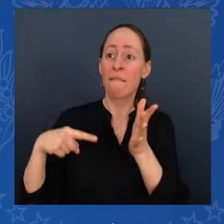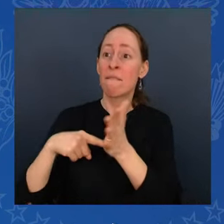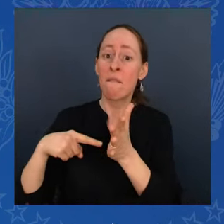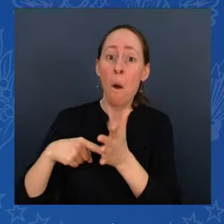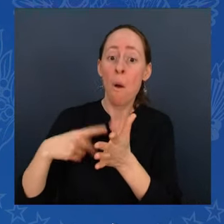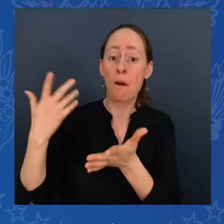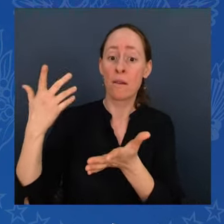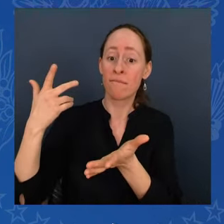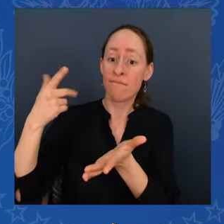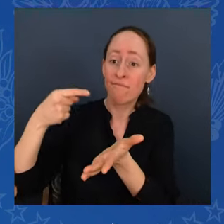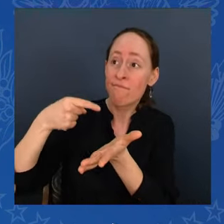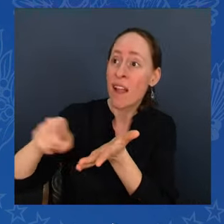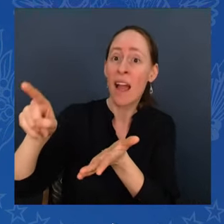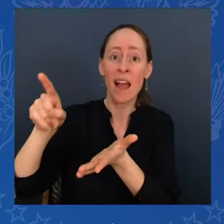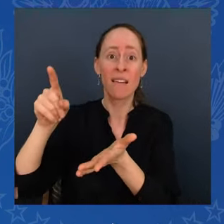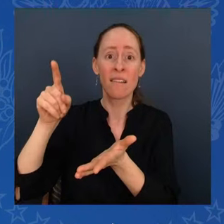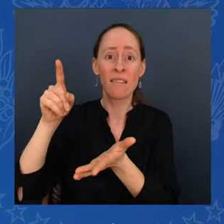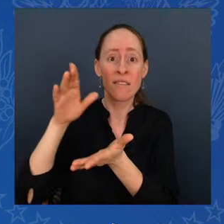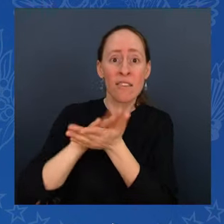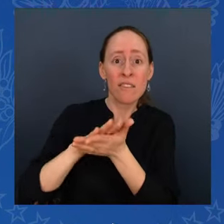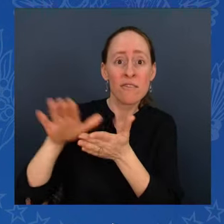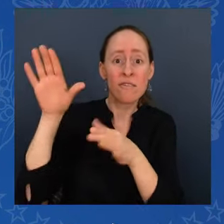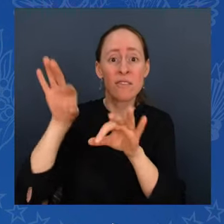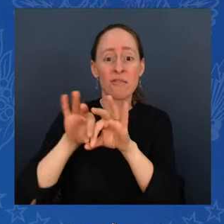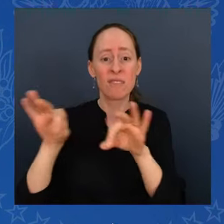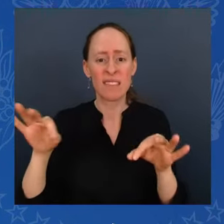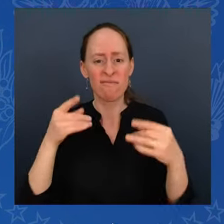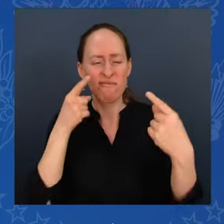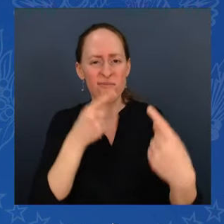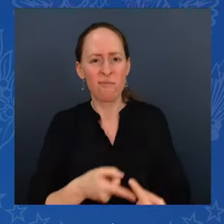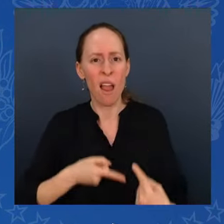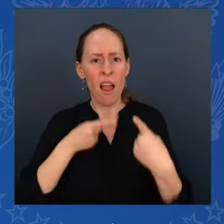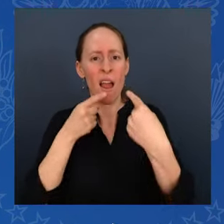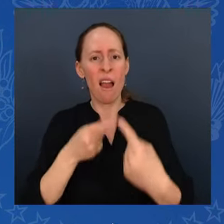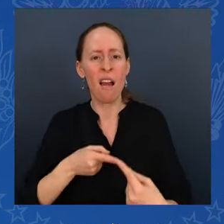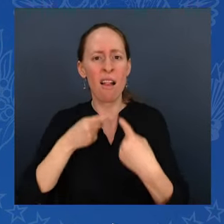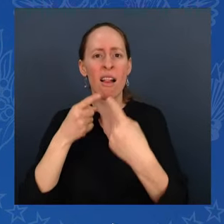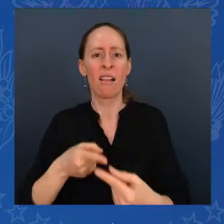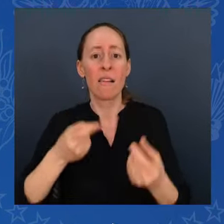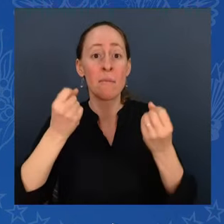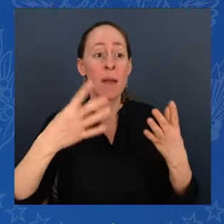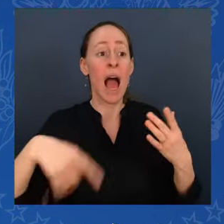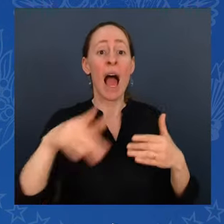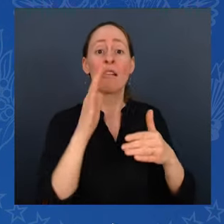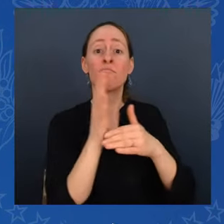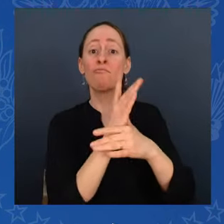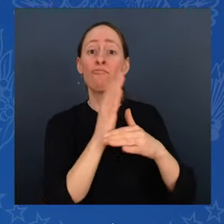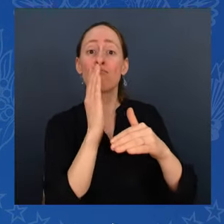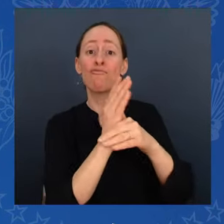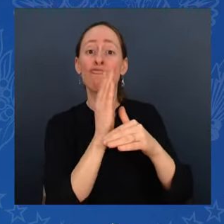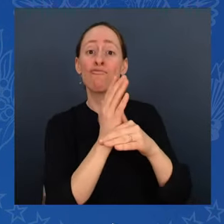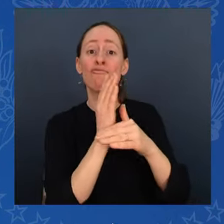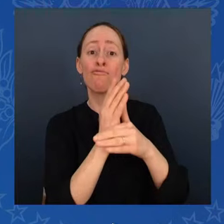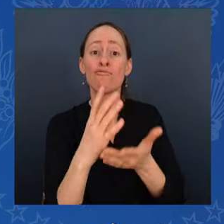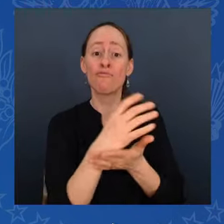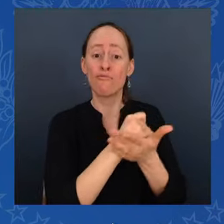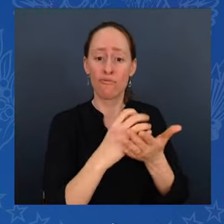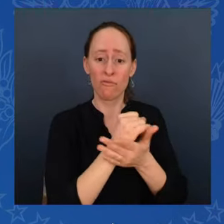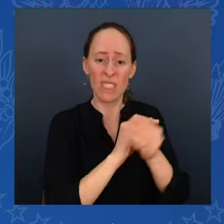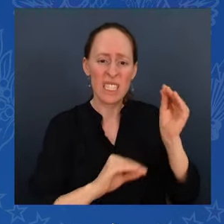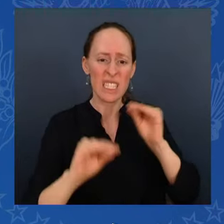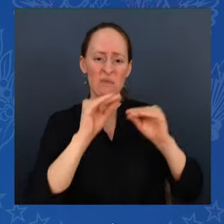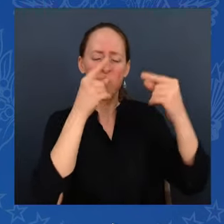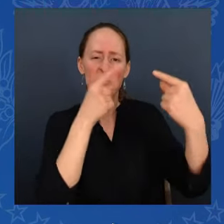student loans has become so burdensome that a lot can't repay it for even decades after being in school. And I